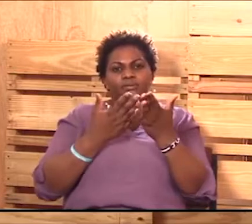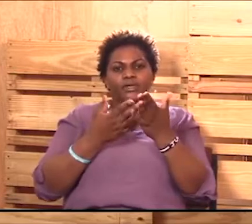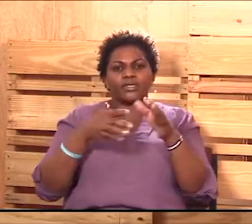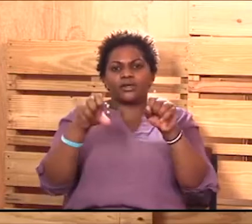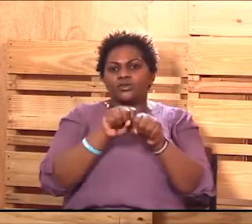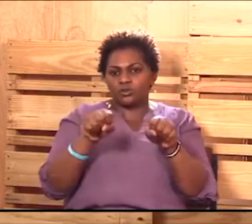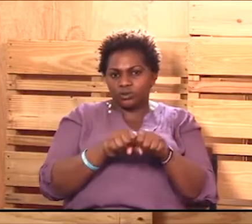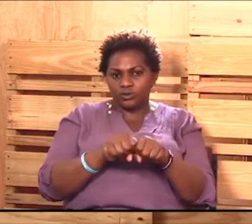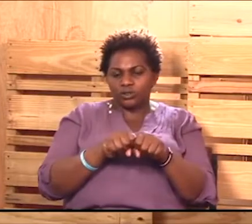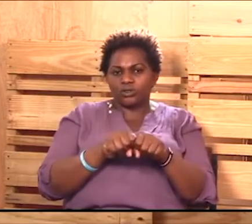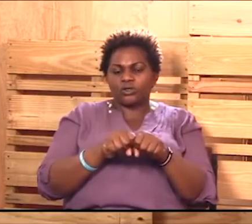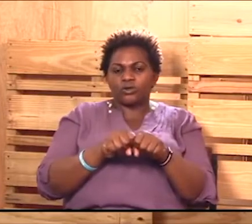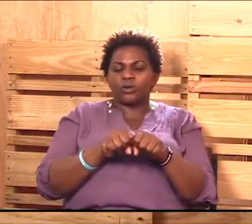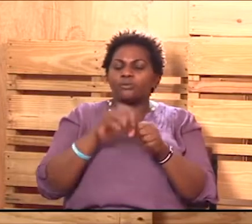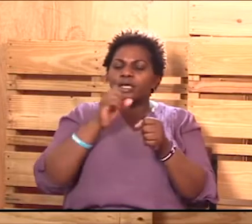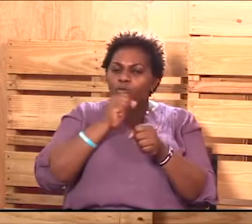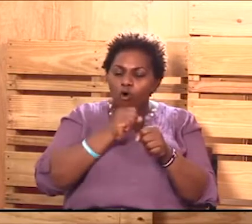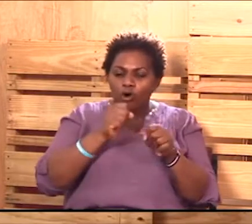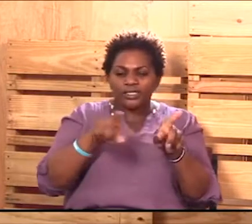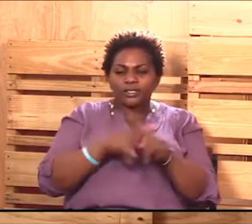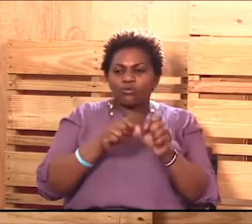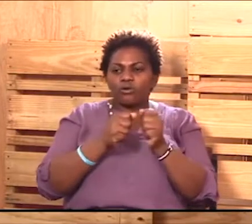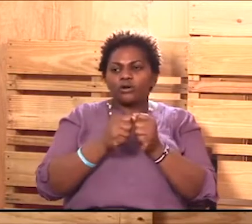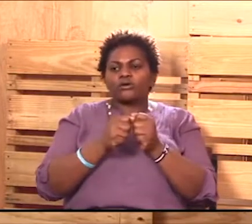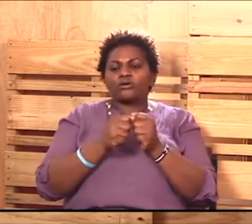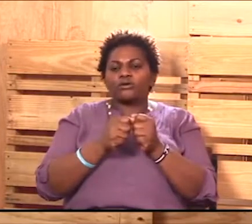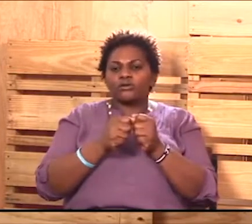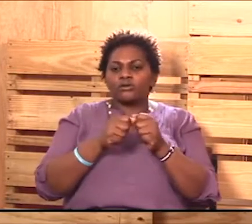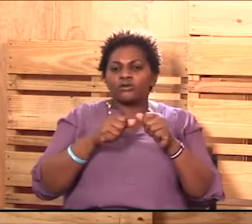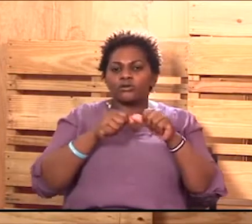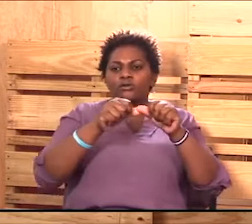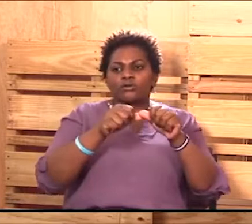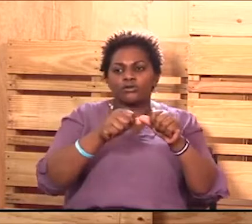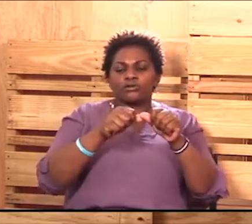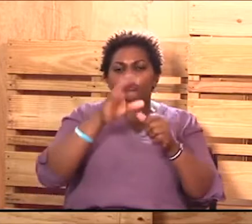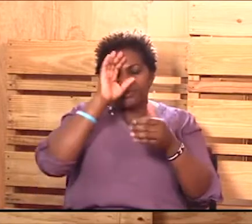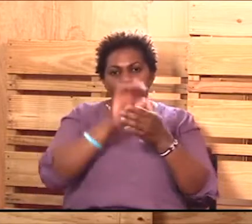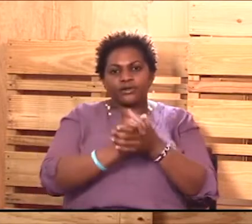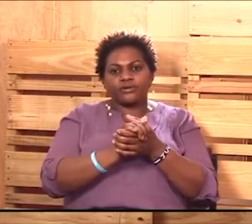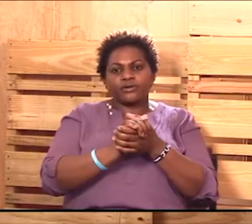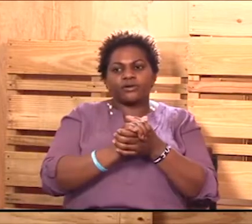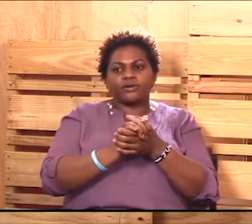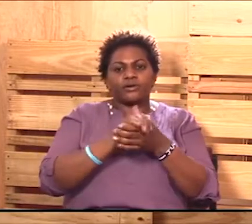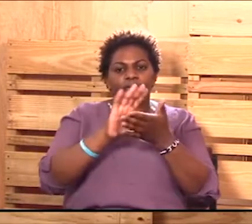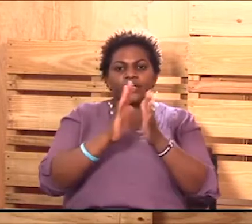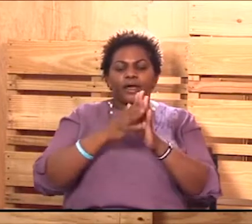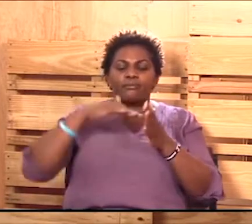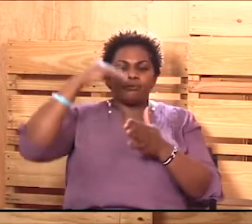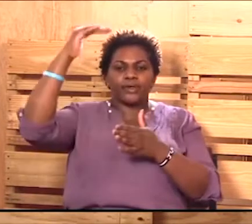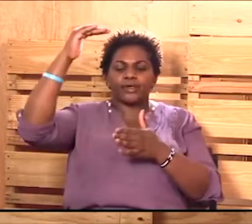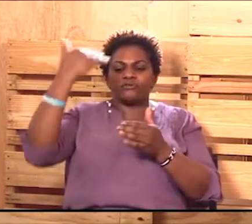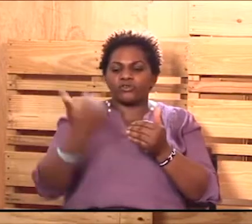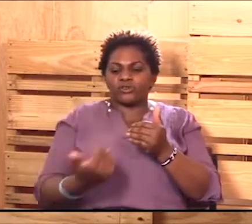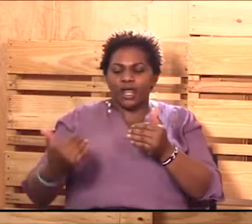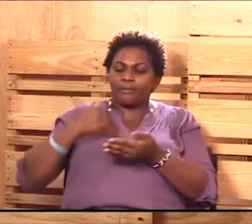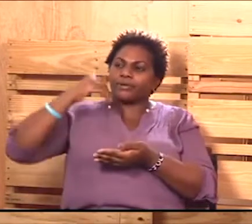shoe grew with them or their feet didn't continue growing. But I believe they were growing because they were becoming adults for those who are